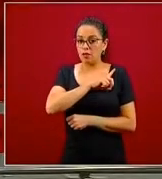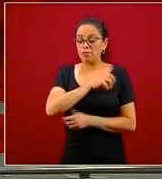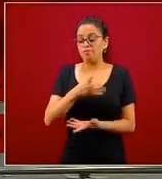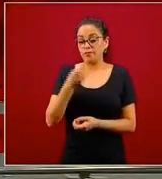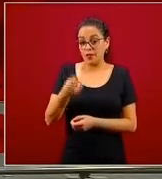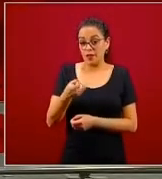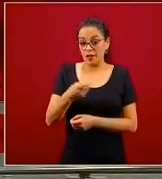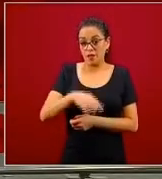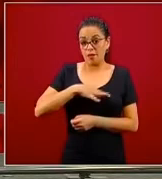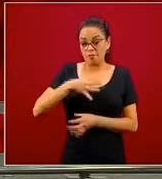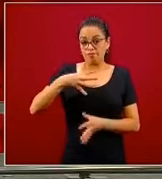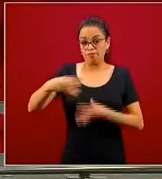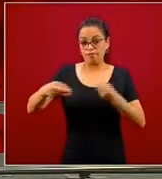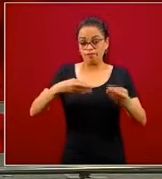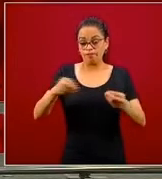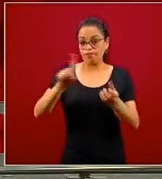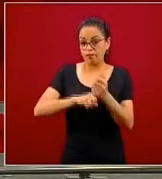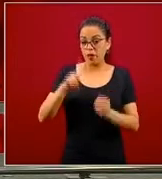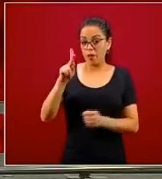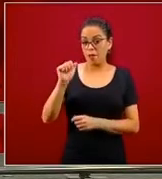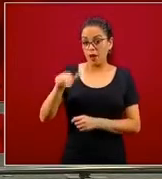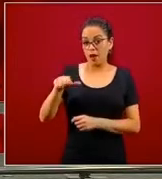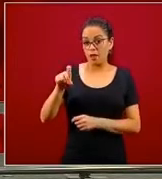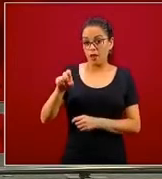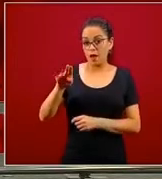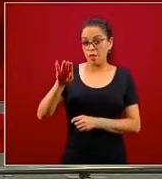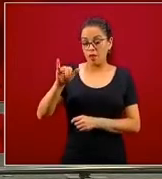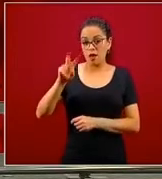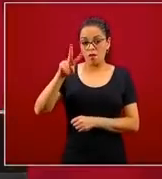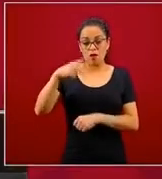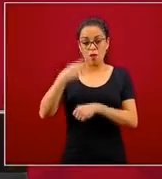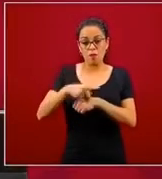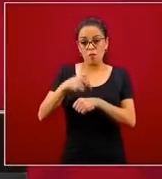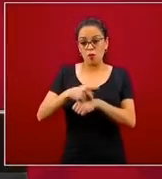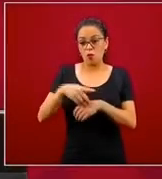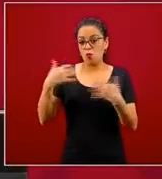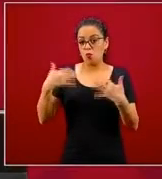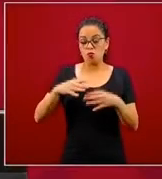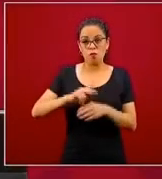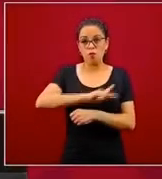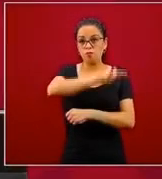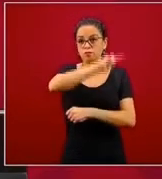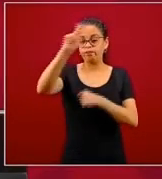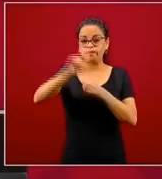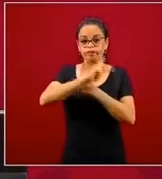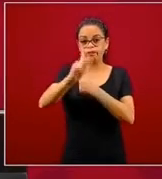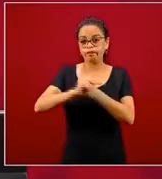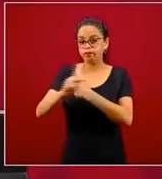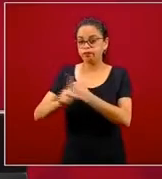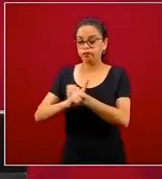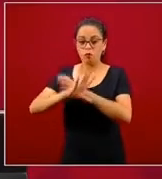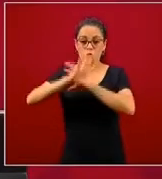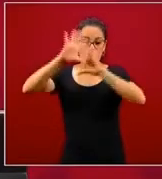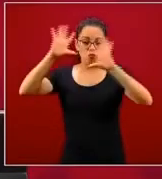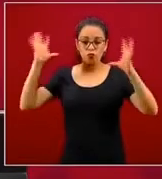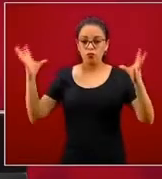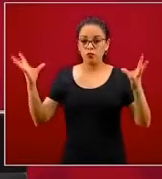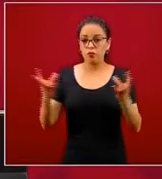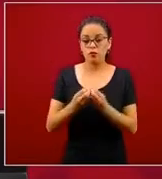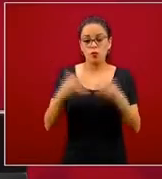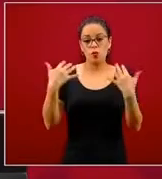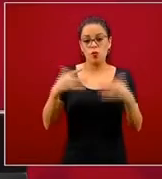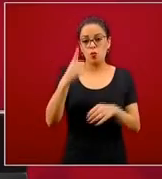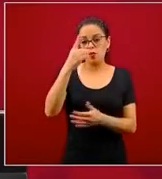que ha pandemic representado this una amenaza represents. para la salud This has been a en threat to todos los health, public países. health, in every Entonces, country. consideramos que es